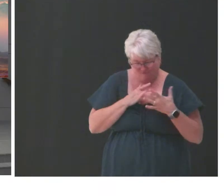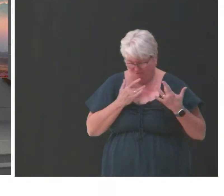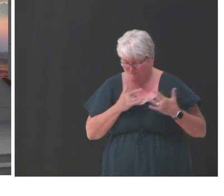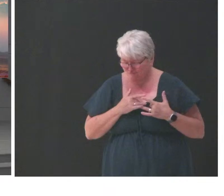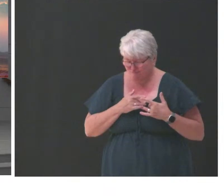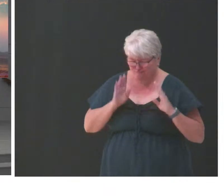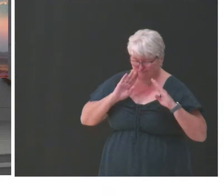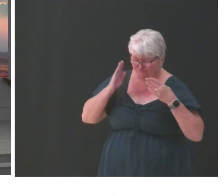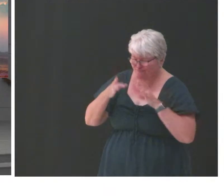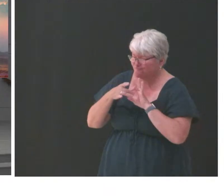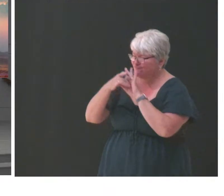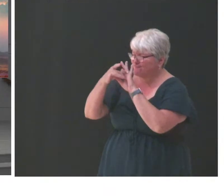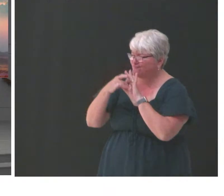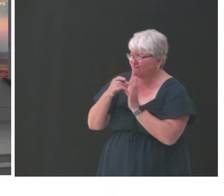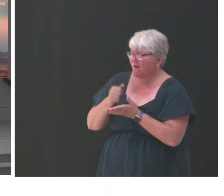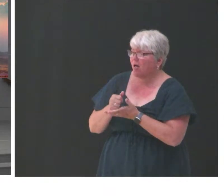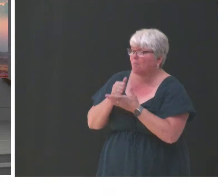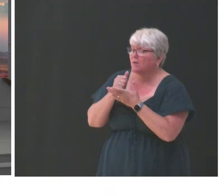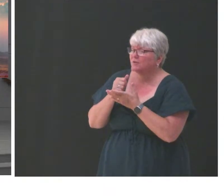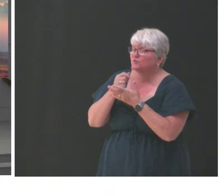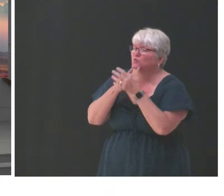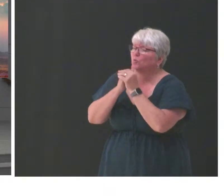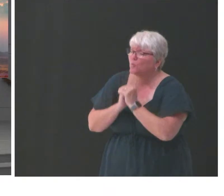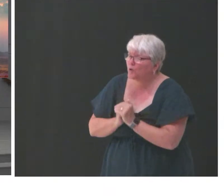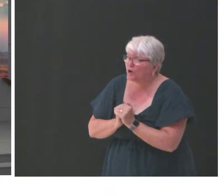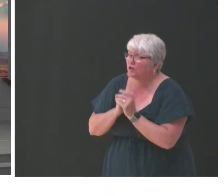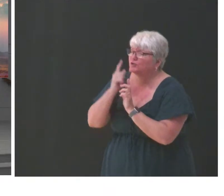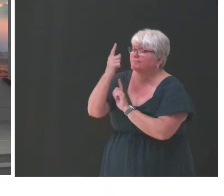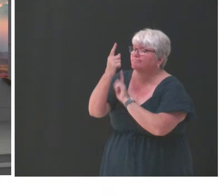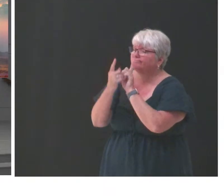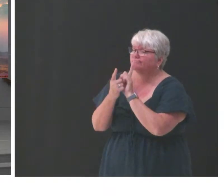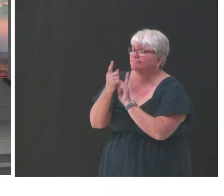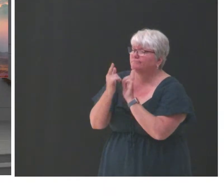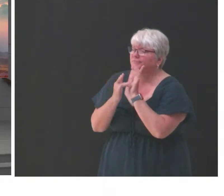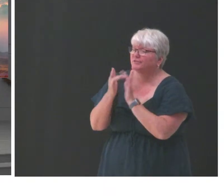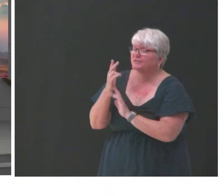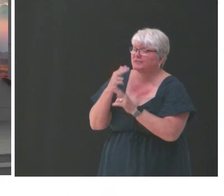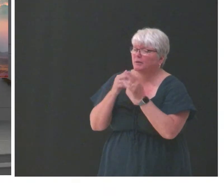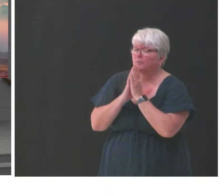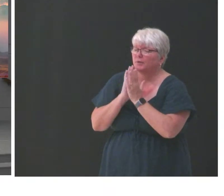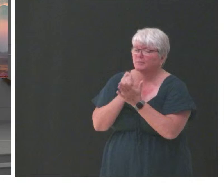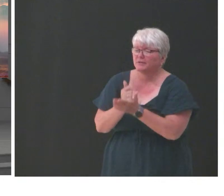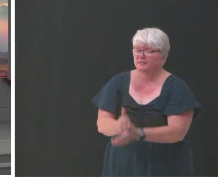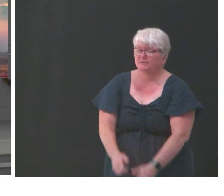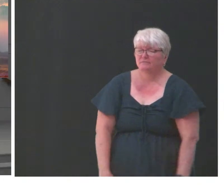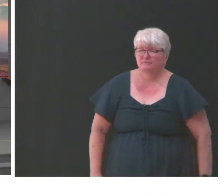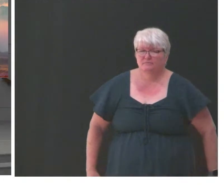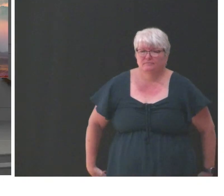love, and help us to worship. In Jesus, I pray. Amen.